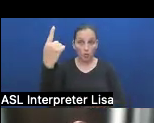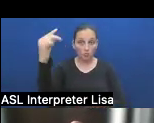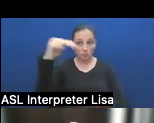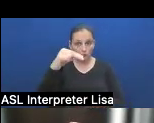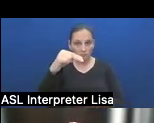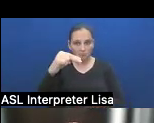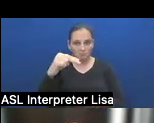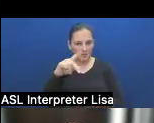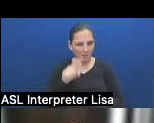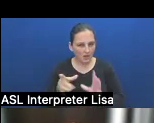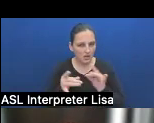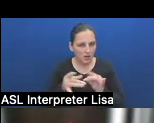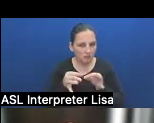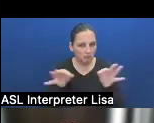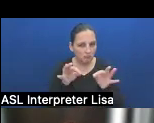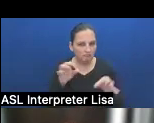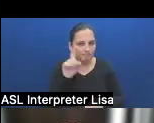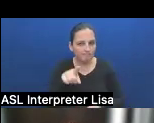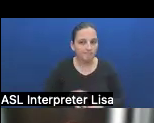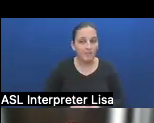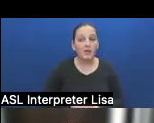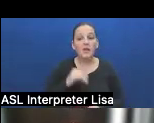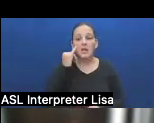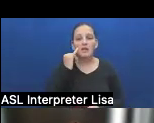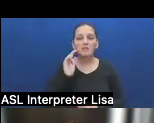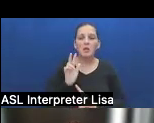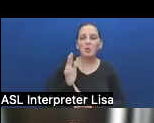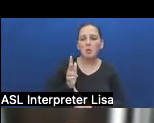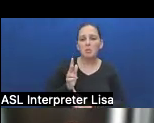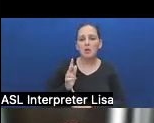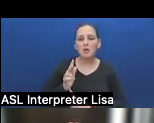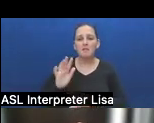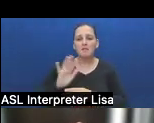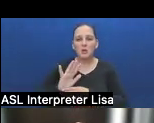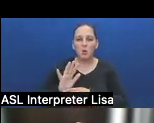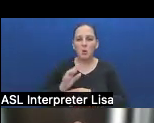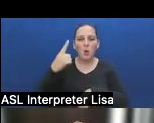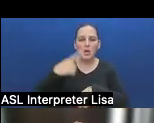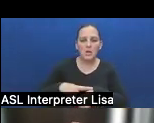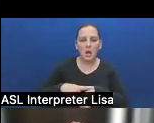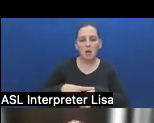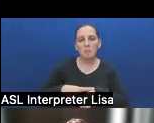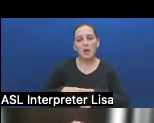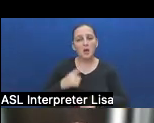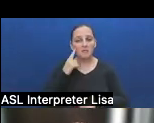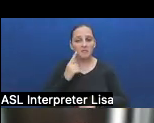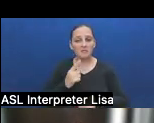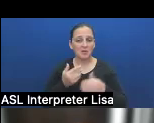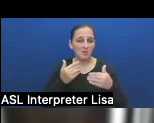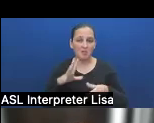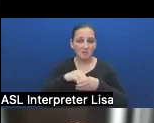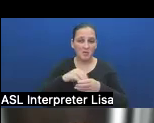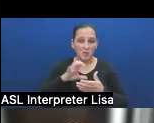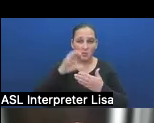it's a one-off 3-minute video, I think it should just be part of the curriculum, and they only do it once in the semester. I think it would be a good exercise to make it part of the curriculum. The